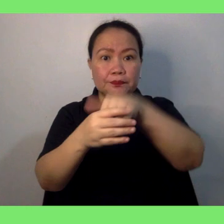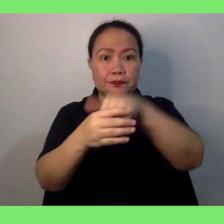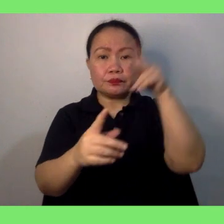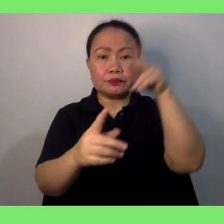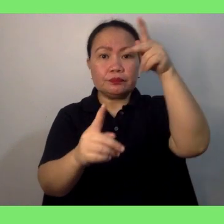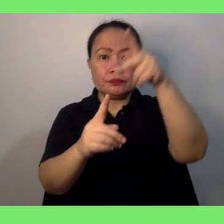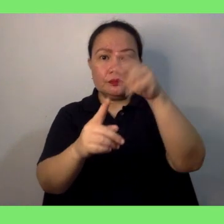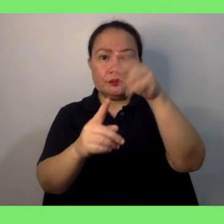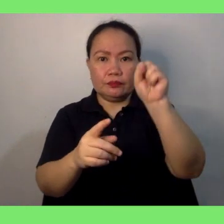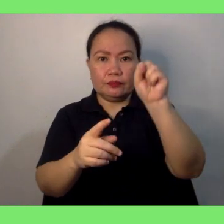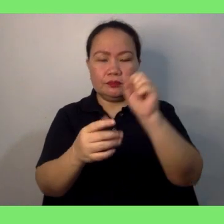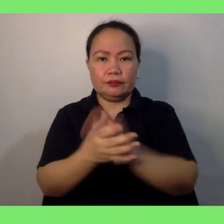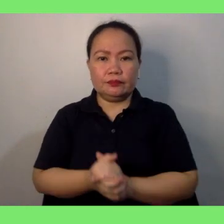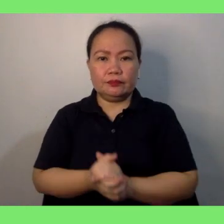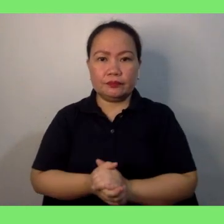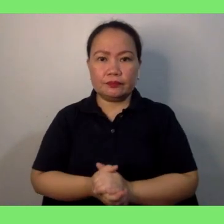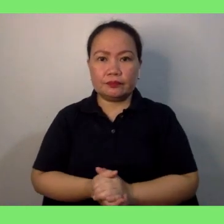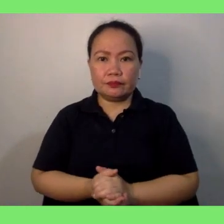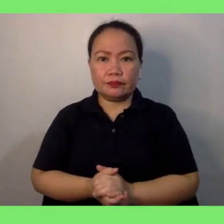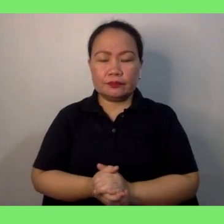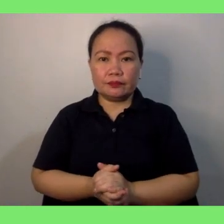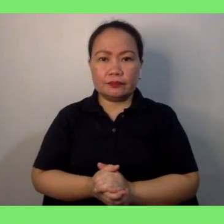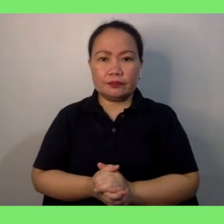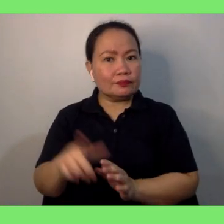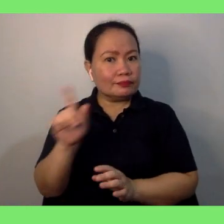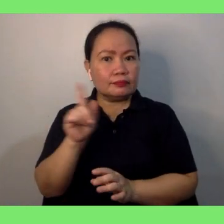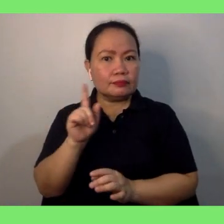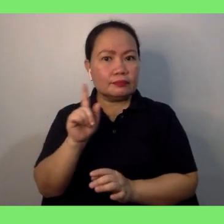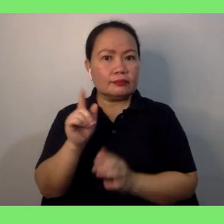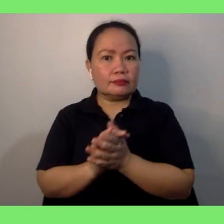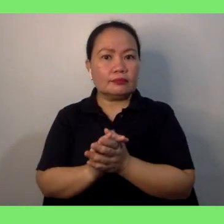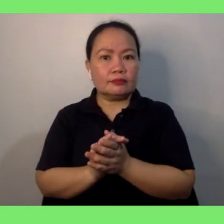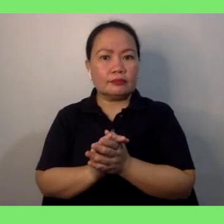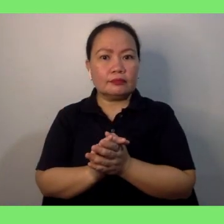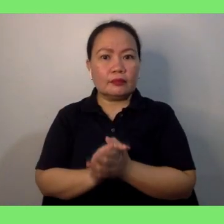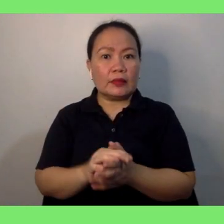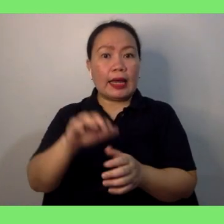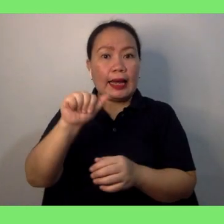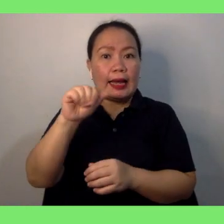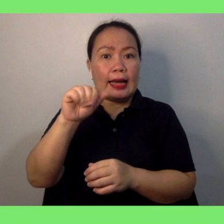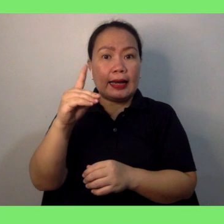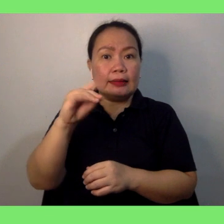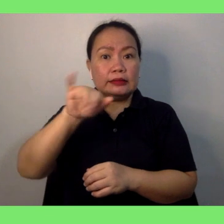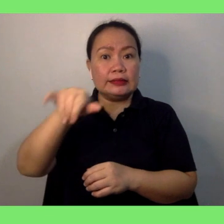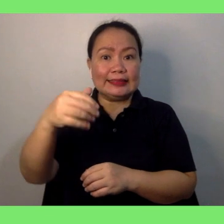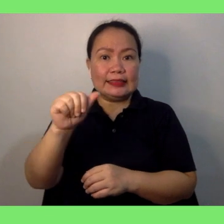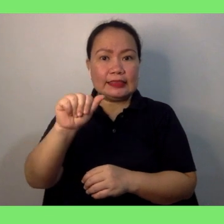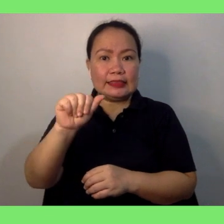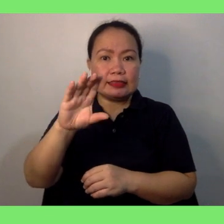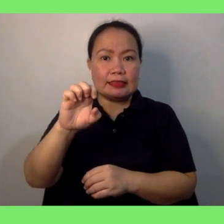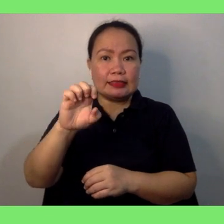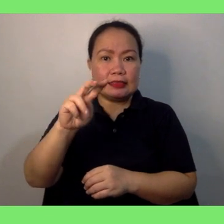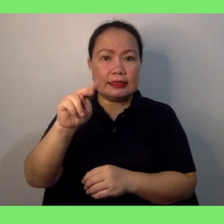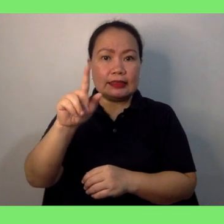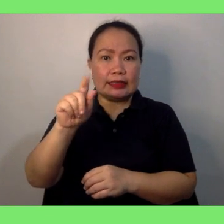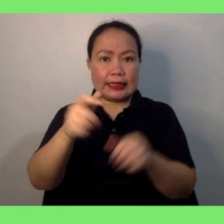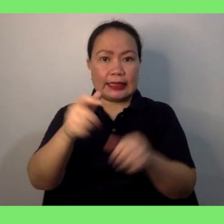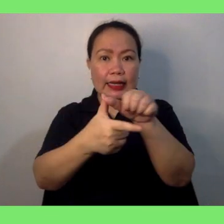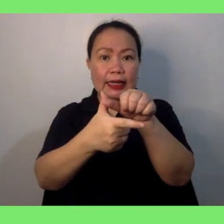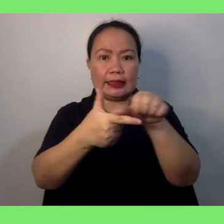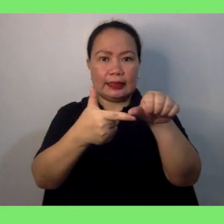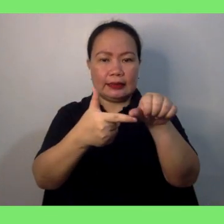but they have no common interior point. So, those are adjacent angles. So, ito po